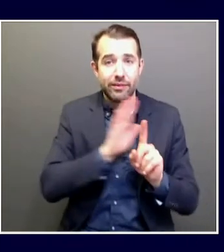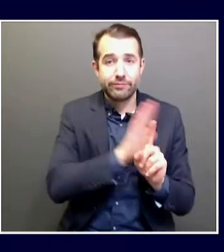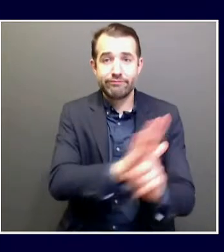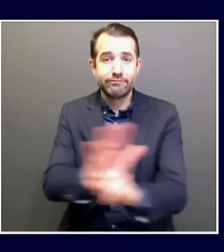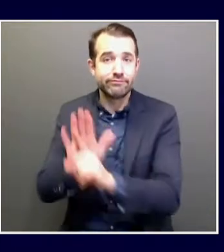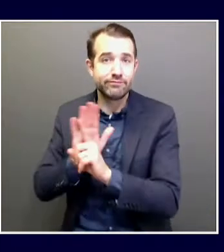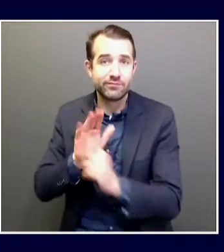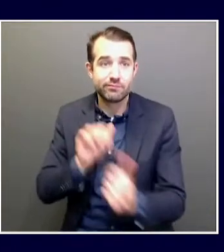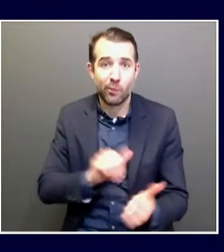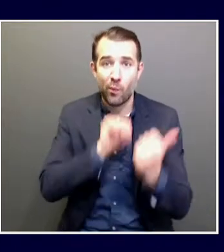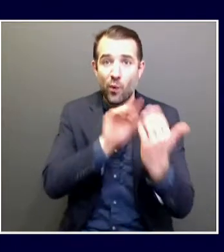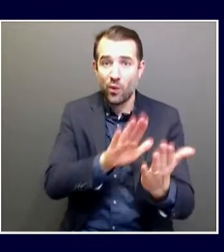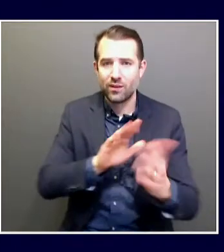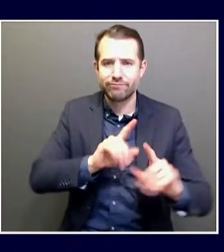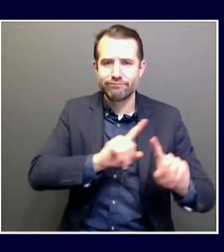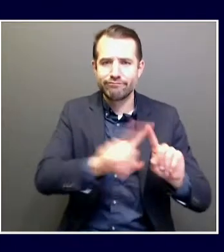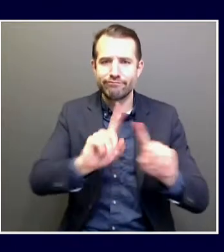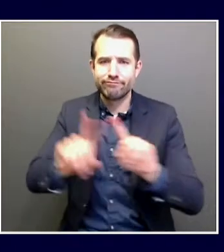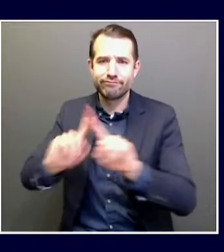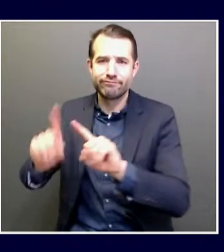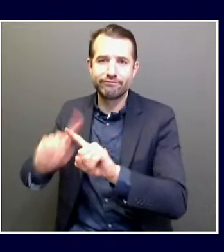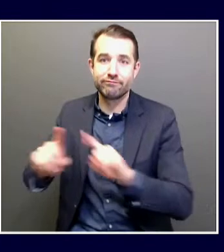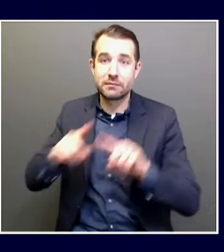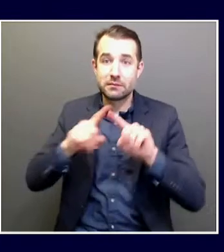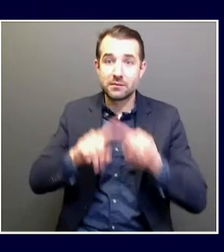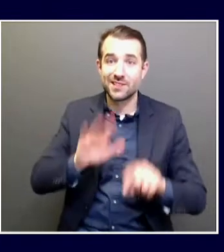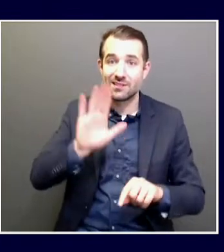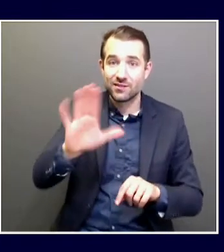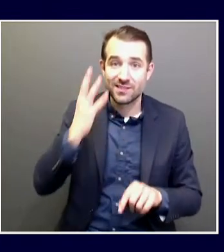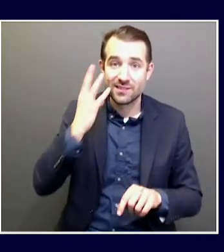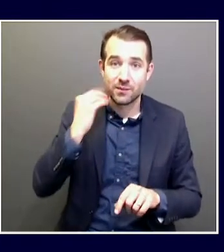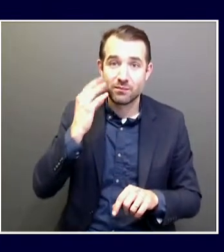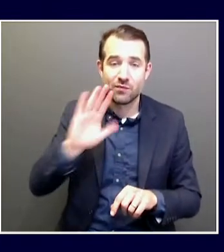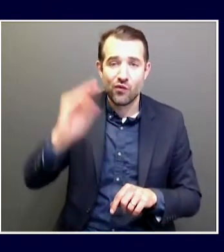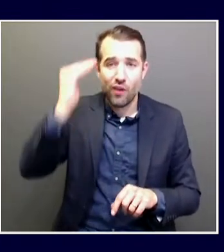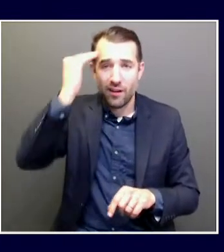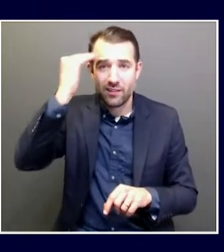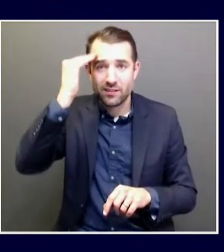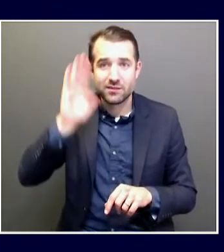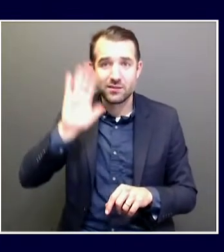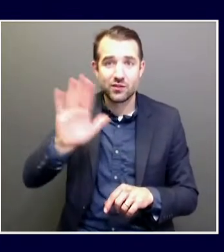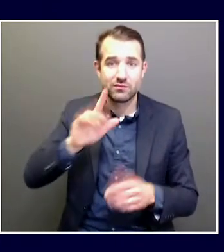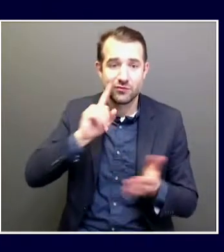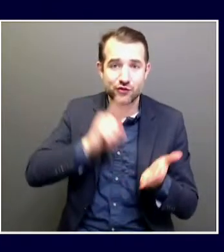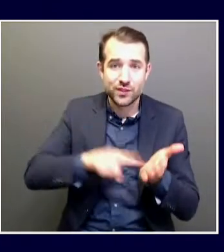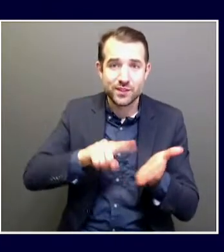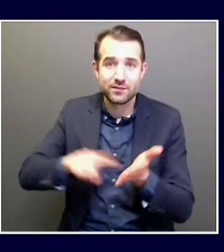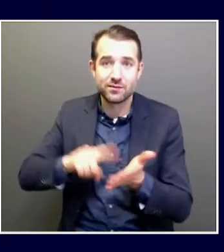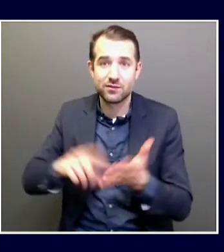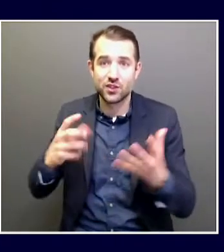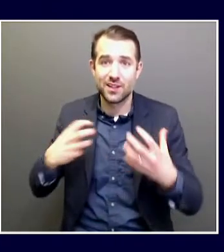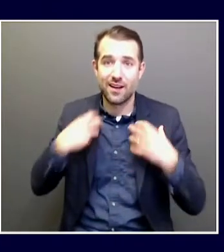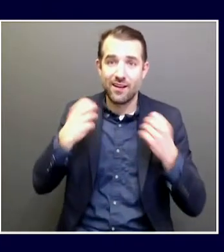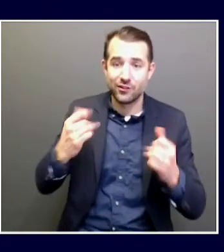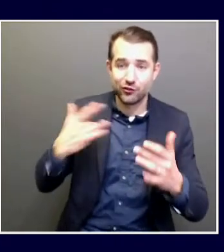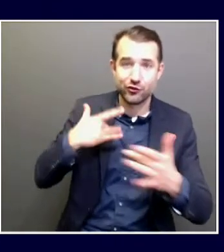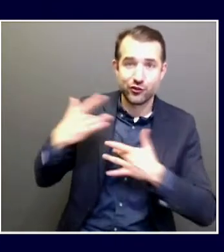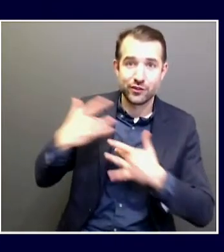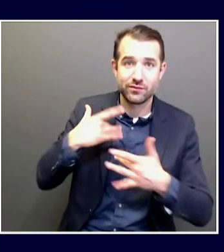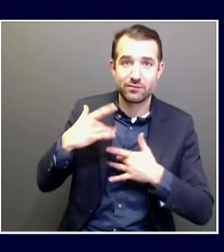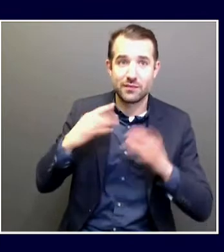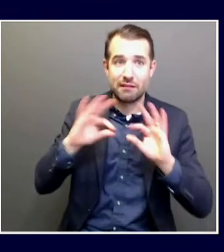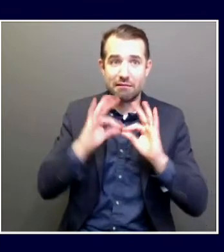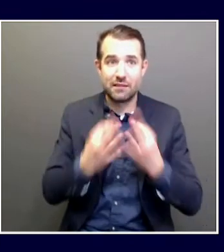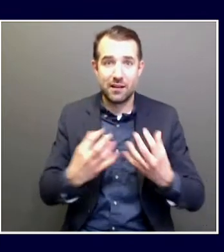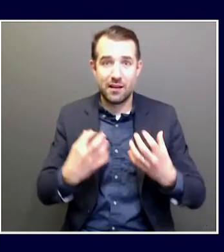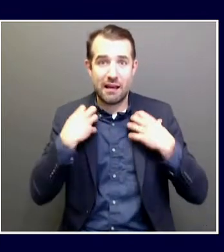their own lens, a lens that reflects and refracts their own health status, their family's health,